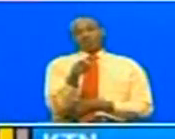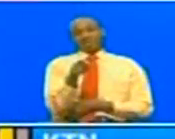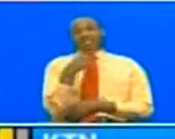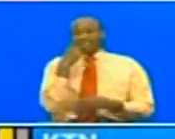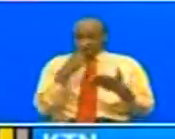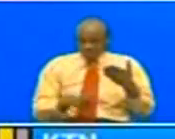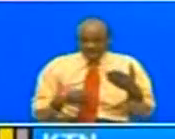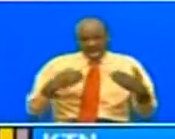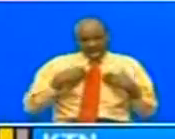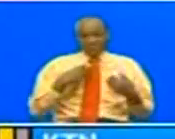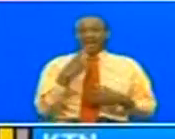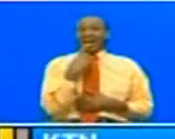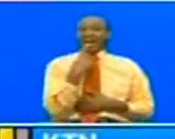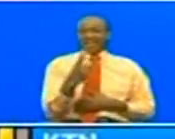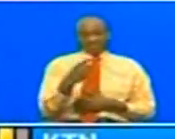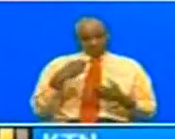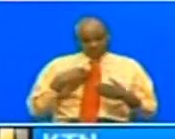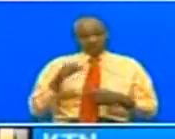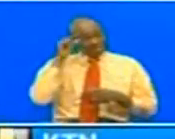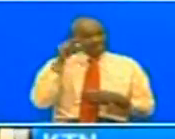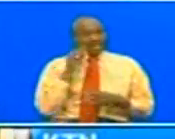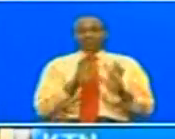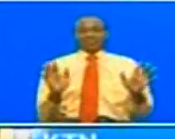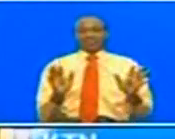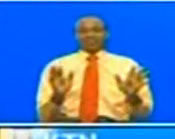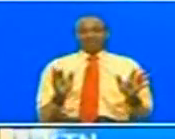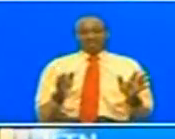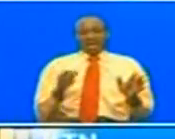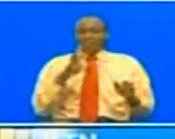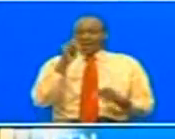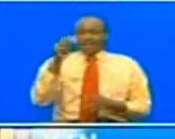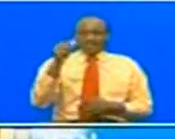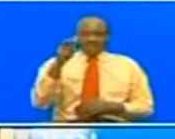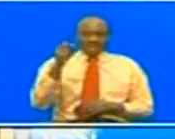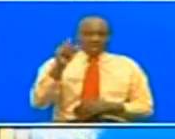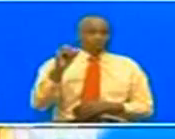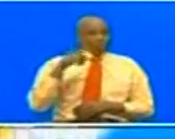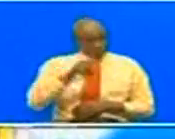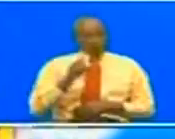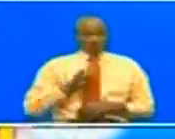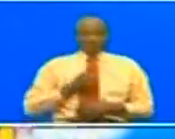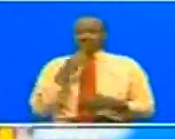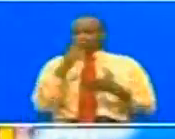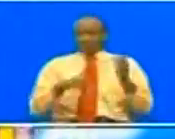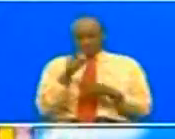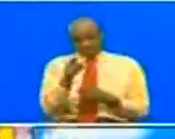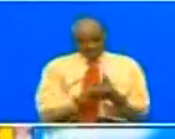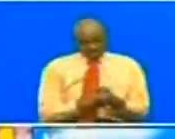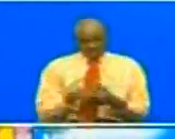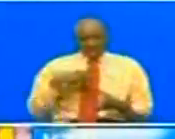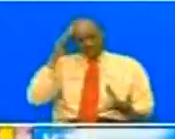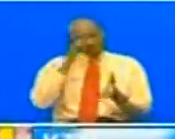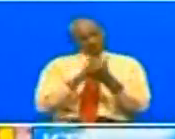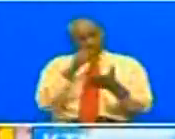instead have 100 nominated slots to address gender rule. What is Maendeleo ya Wanawake take on Muturi's proposal? I believe that